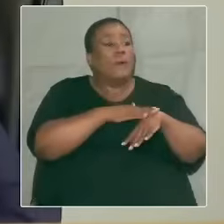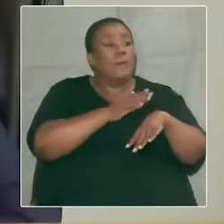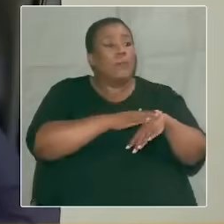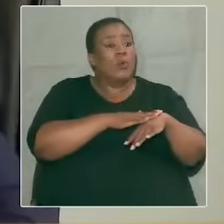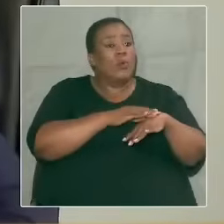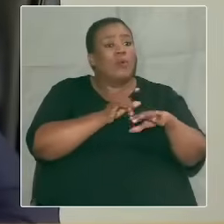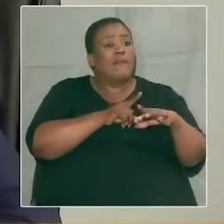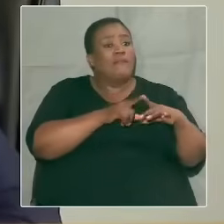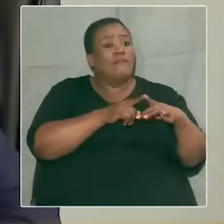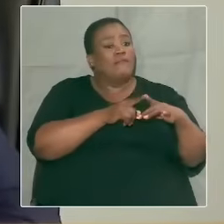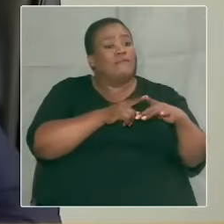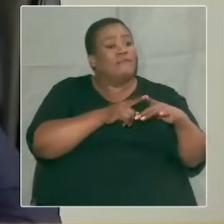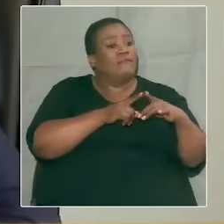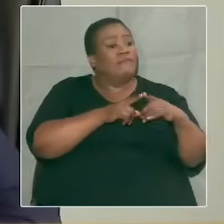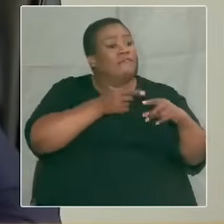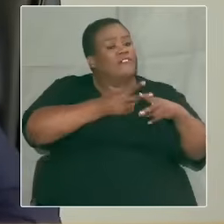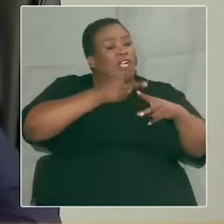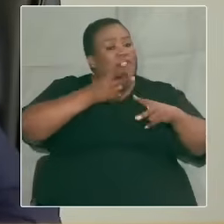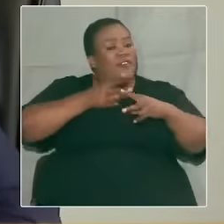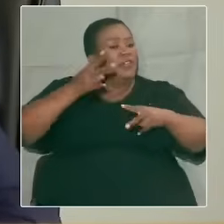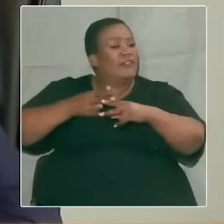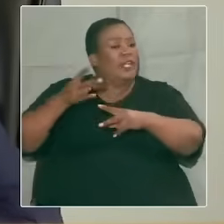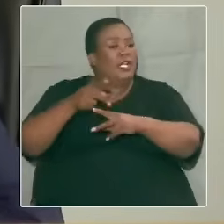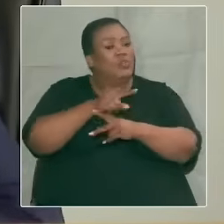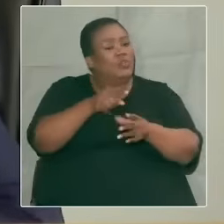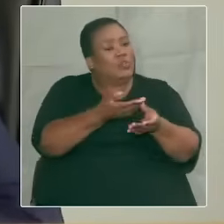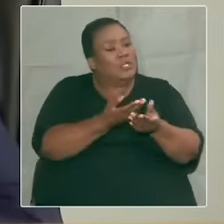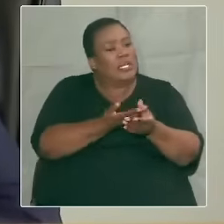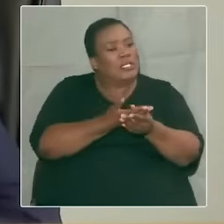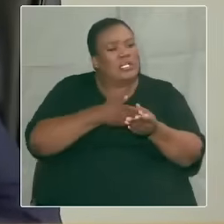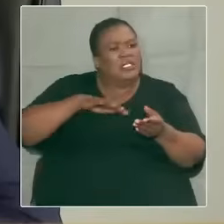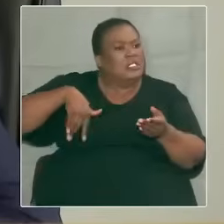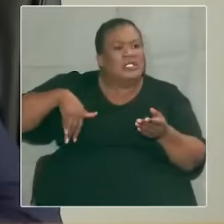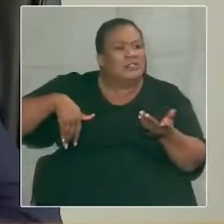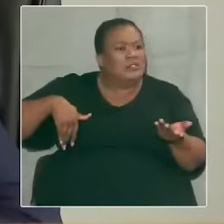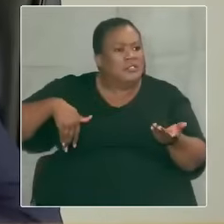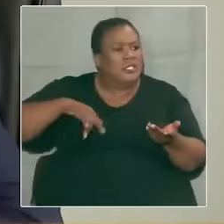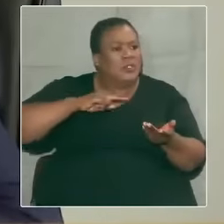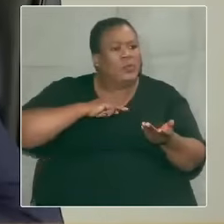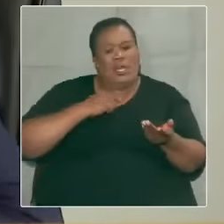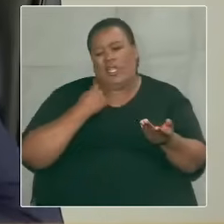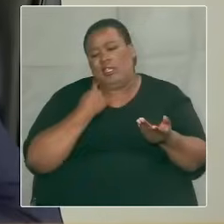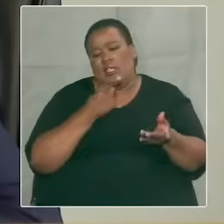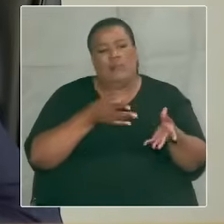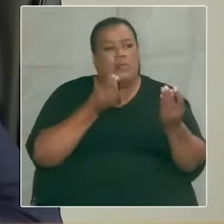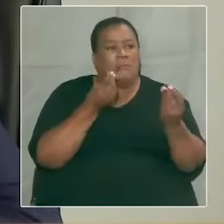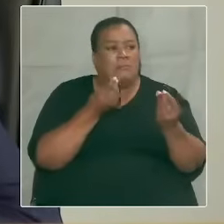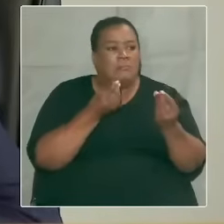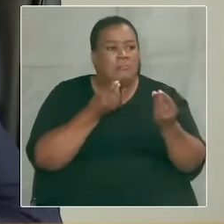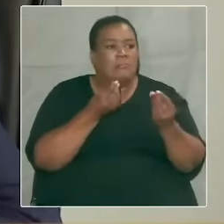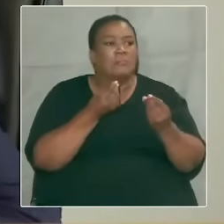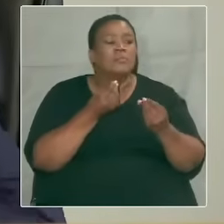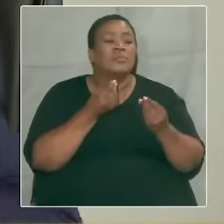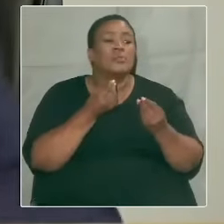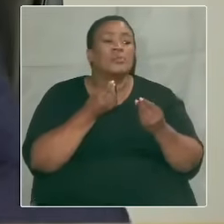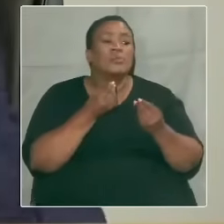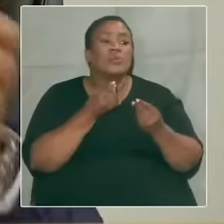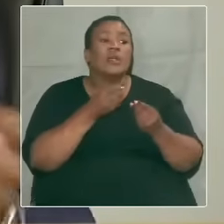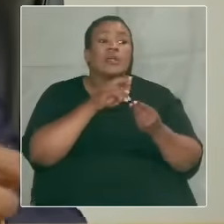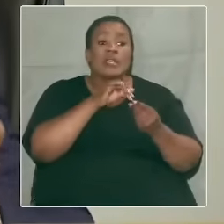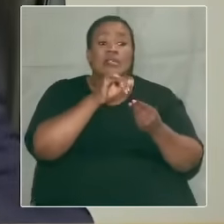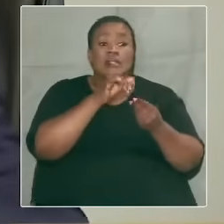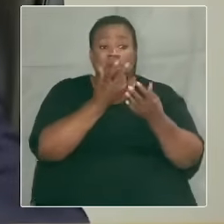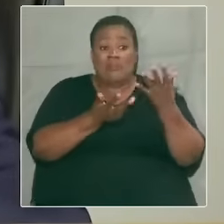of investigation of those cases. So, and it doesn't mean that they might have made a